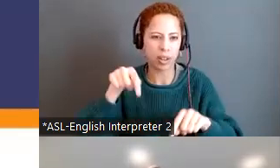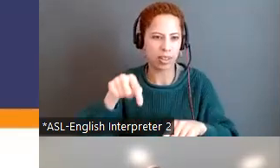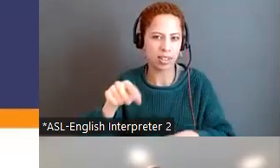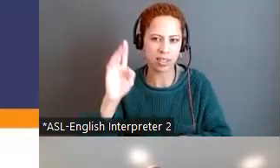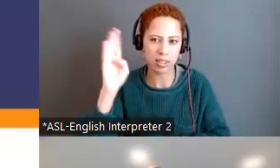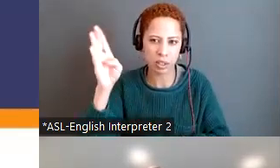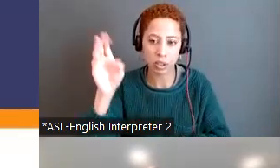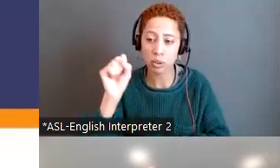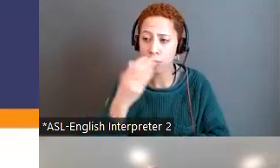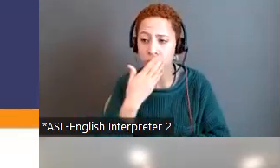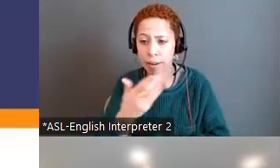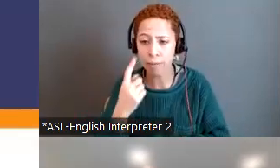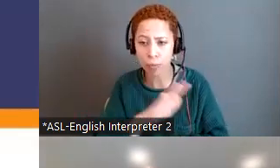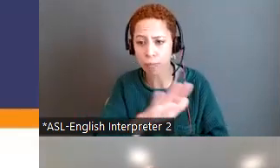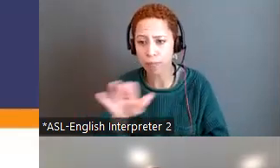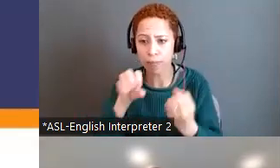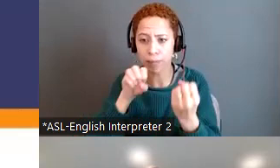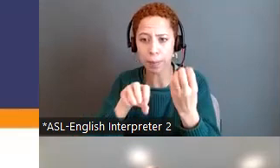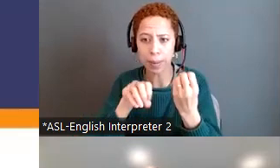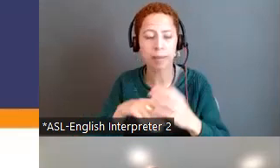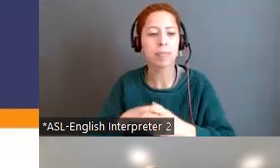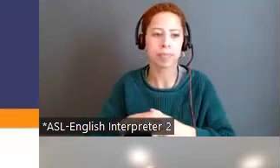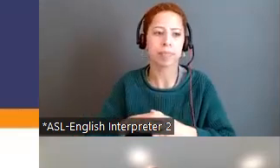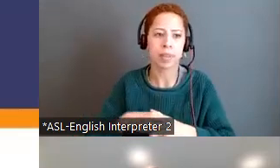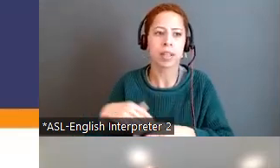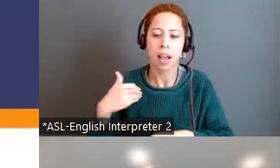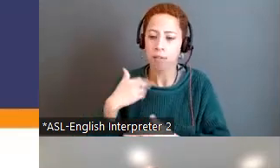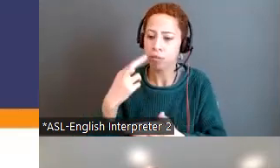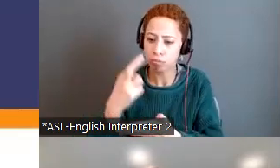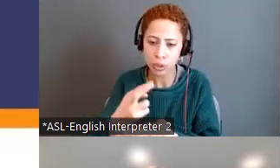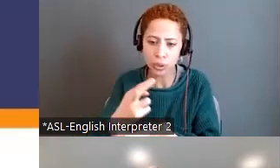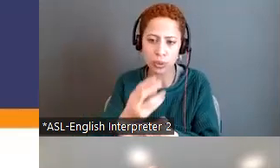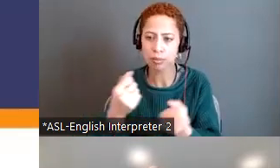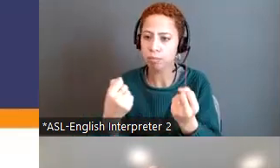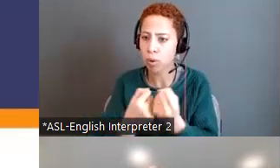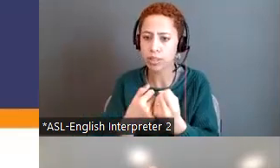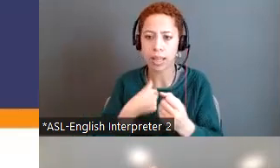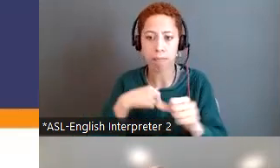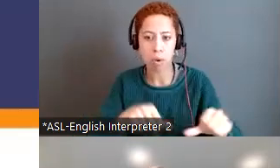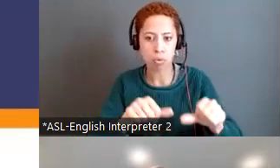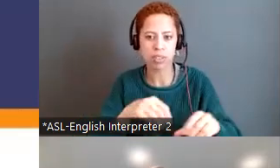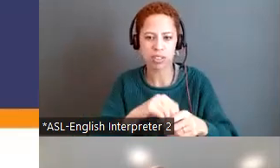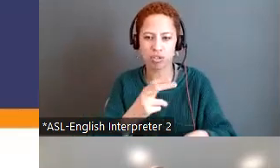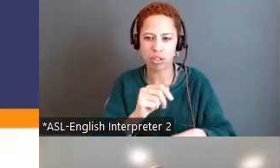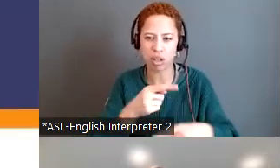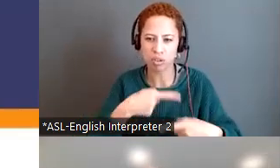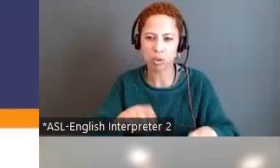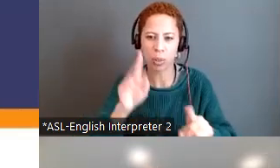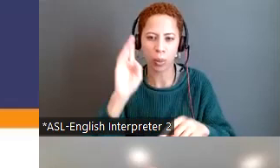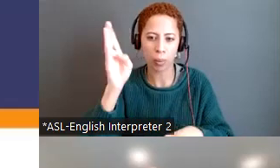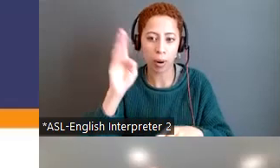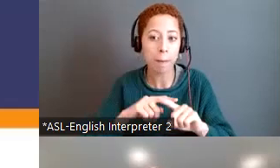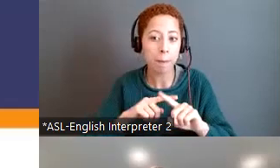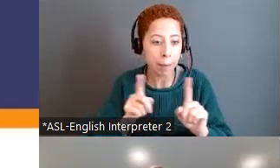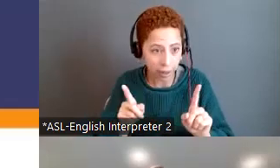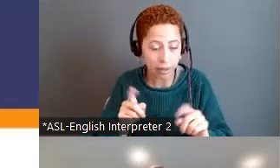that feedback. There are resources and supports I've been posting throughout the webinar, but just as